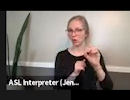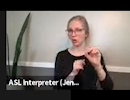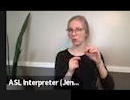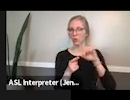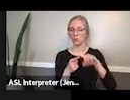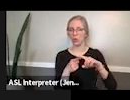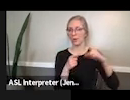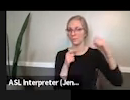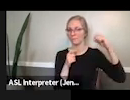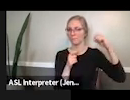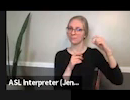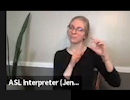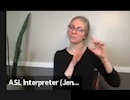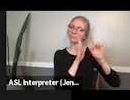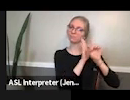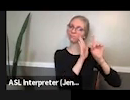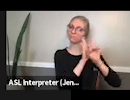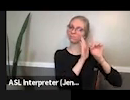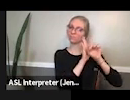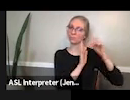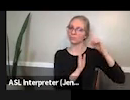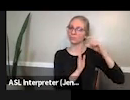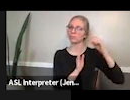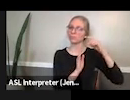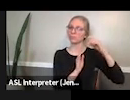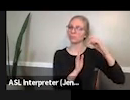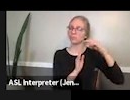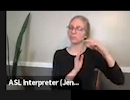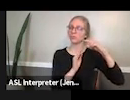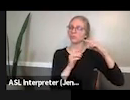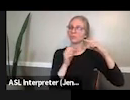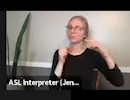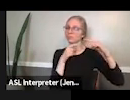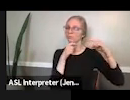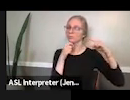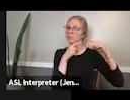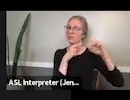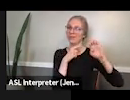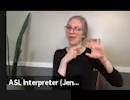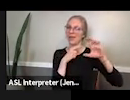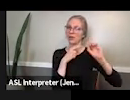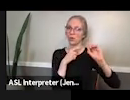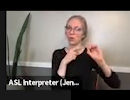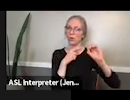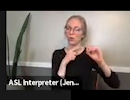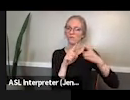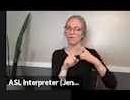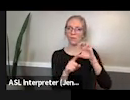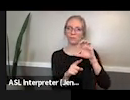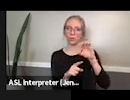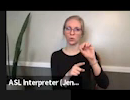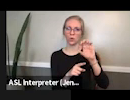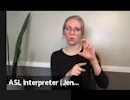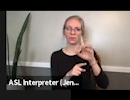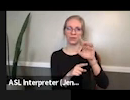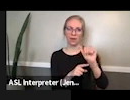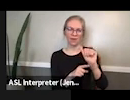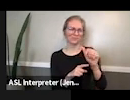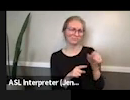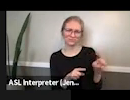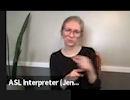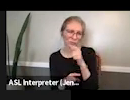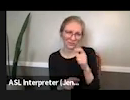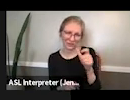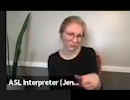into the baby's ears. There's an echo that comes back from the cochlea in the inner ear. We don't have to understand the details of